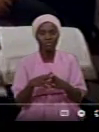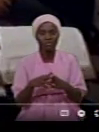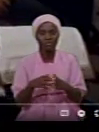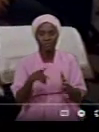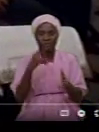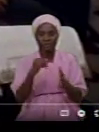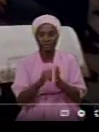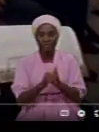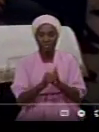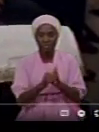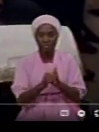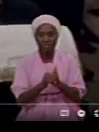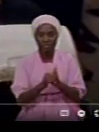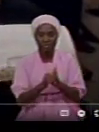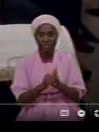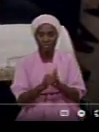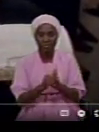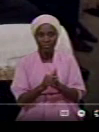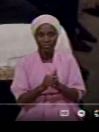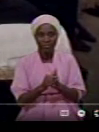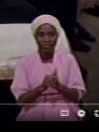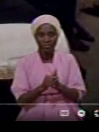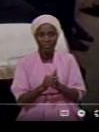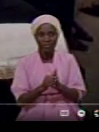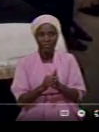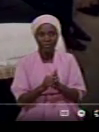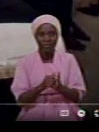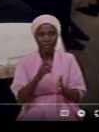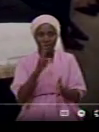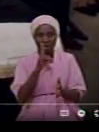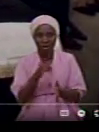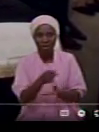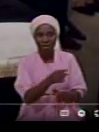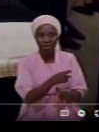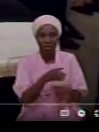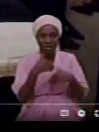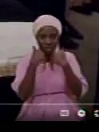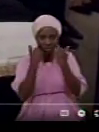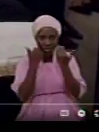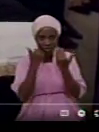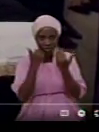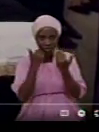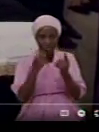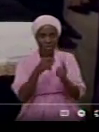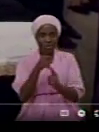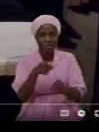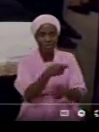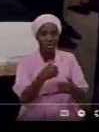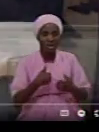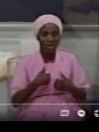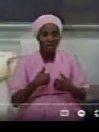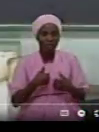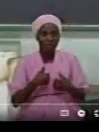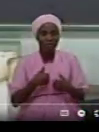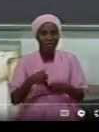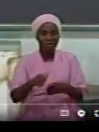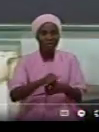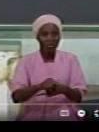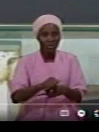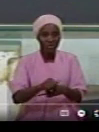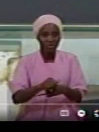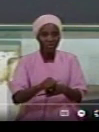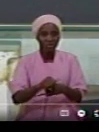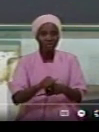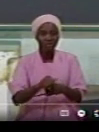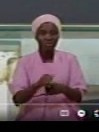it says, were they ashamed when they have committed abomination? These people say they have